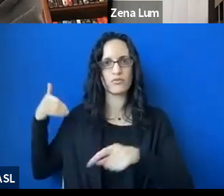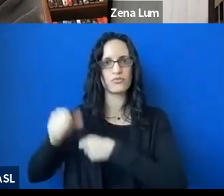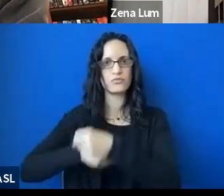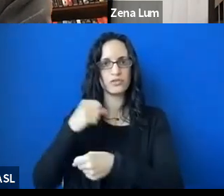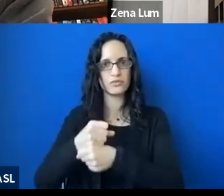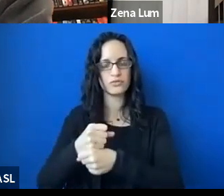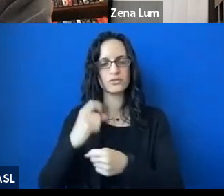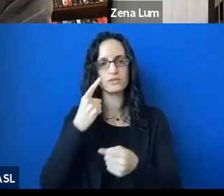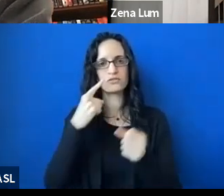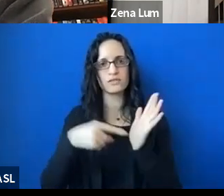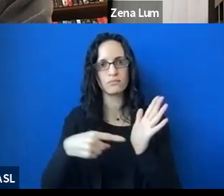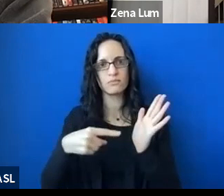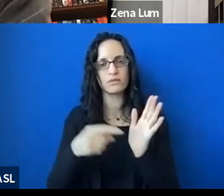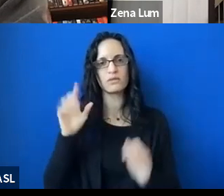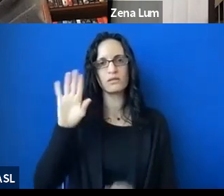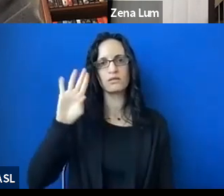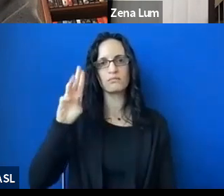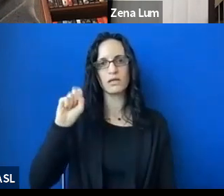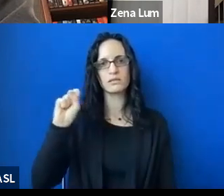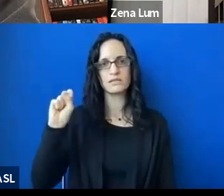example, the busing